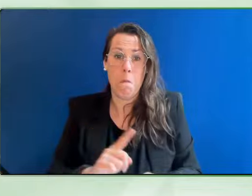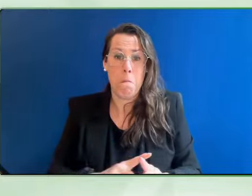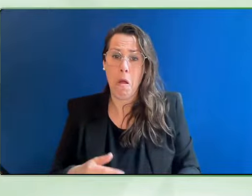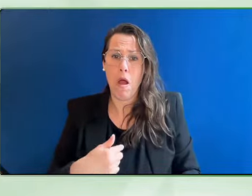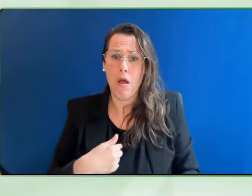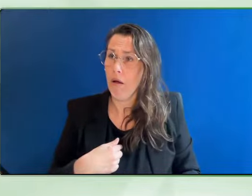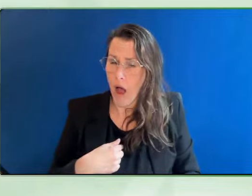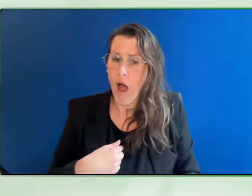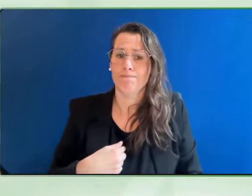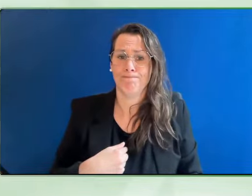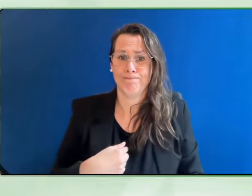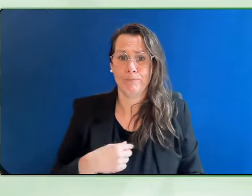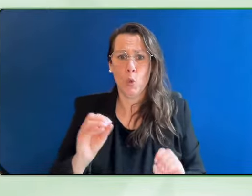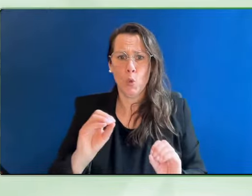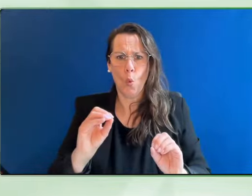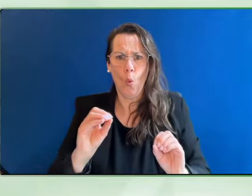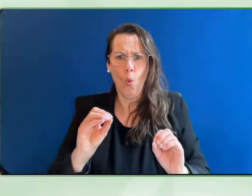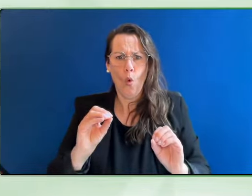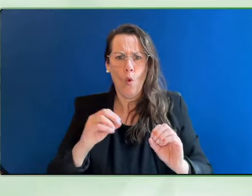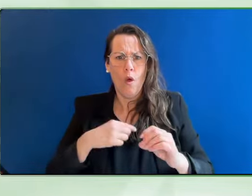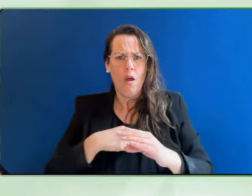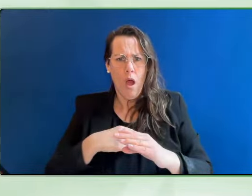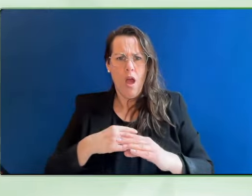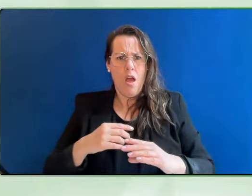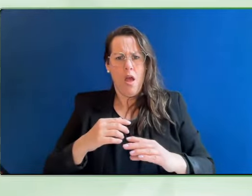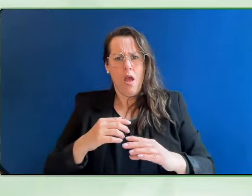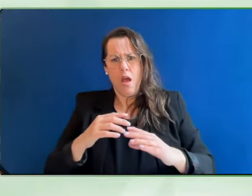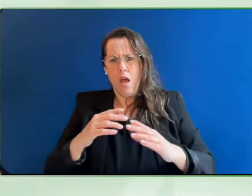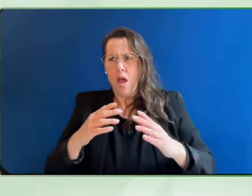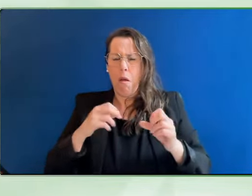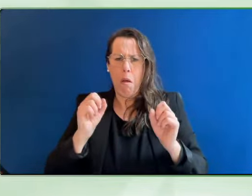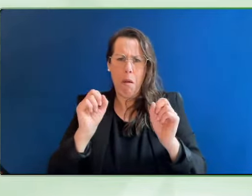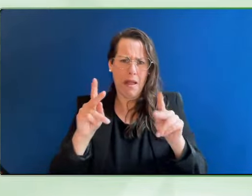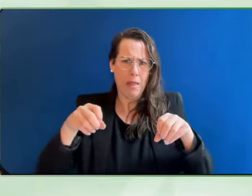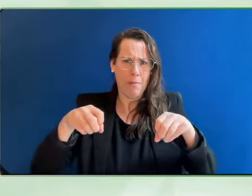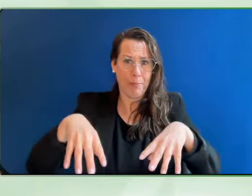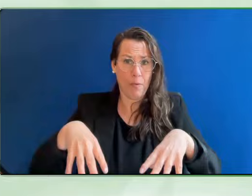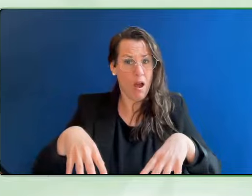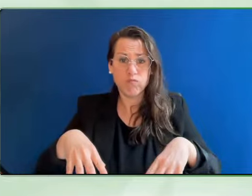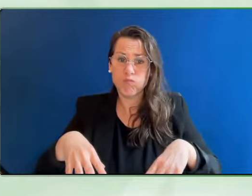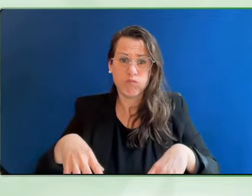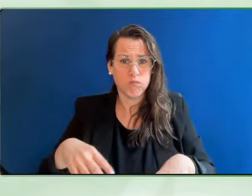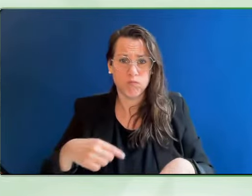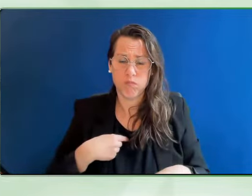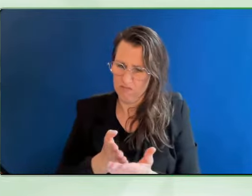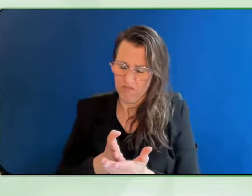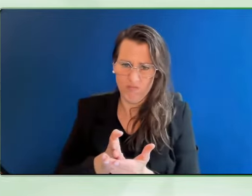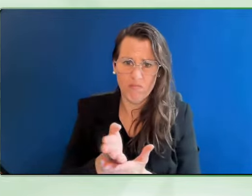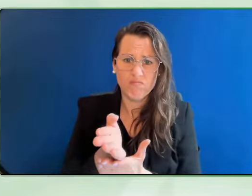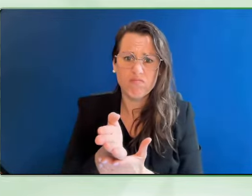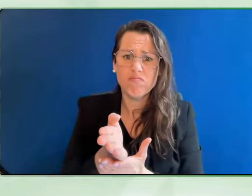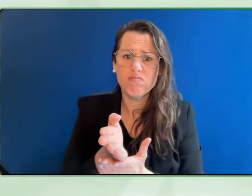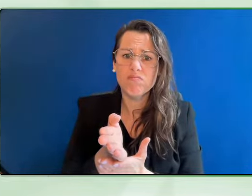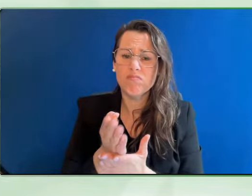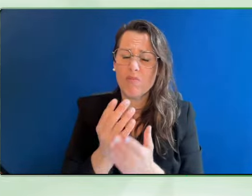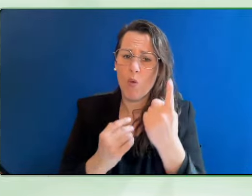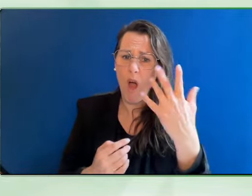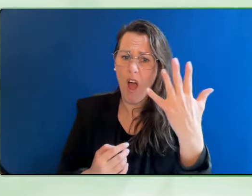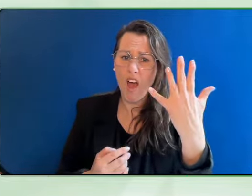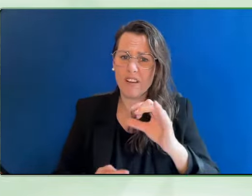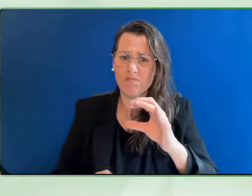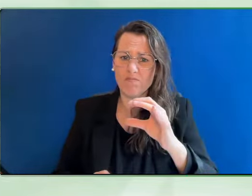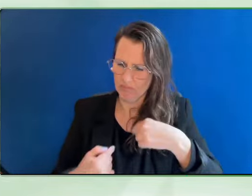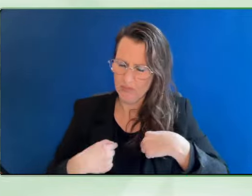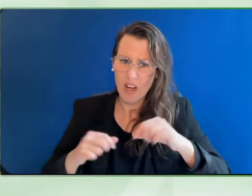on others' opinion. Then you just go and just do it. Great. So you would say that this motivated